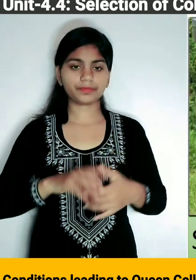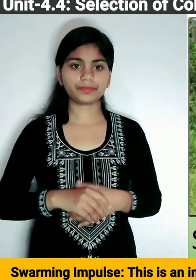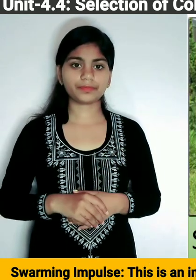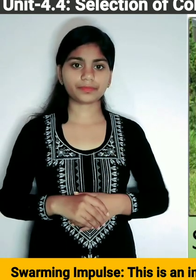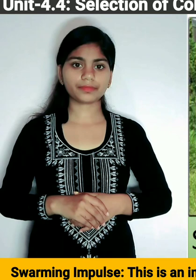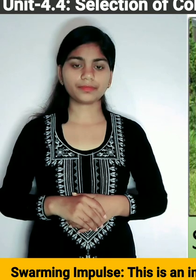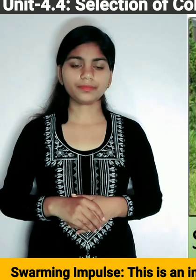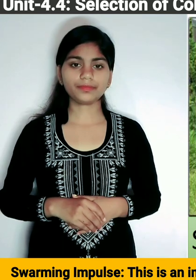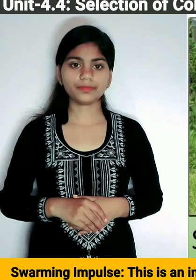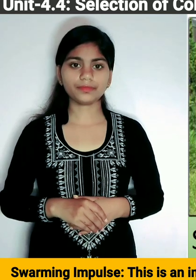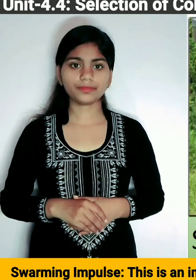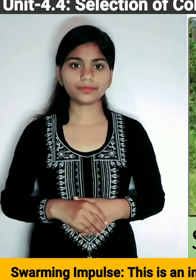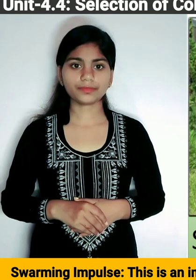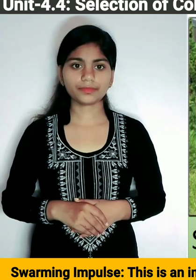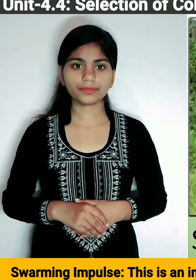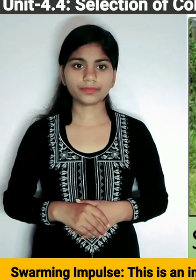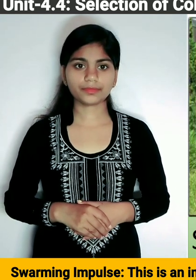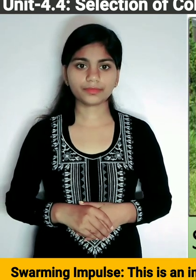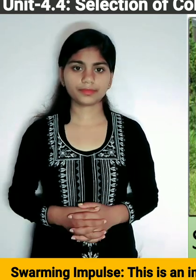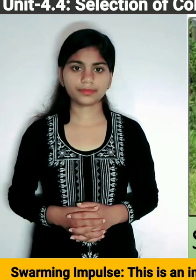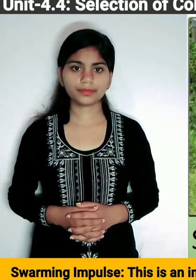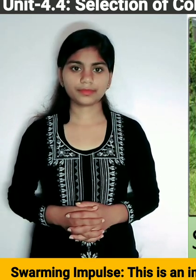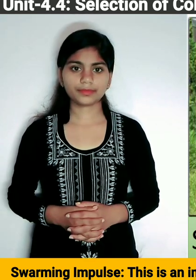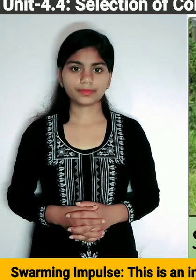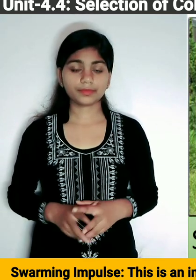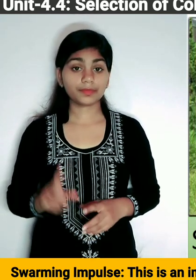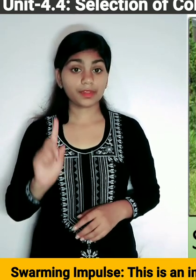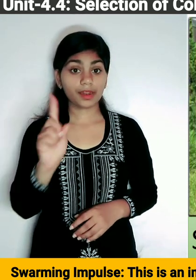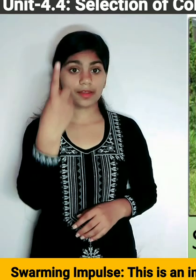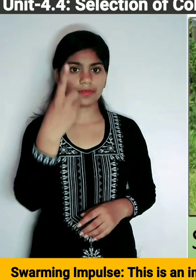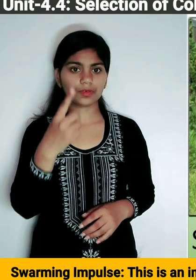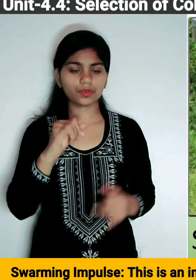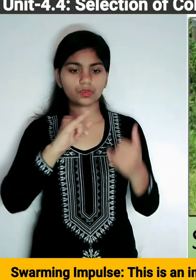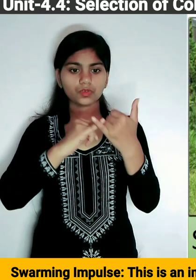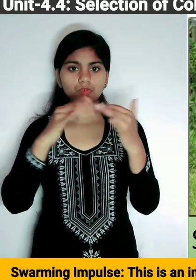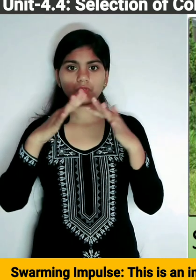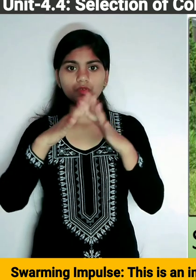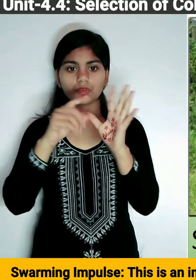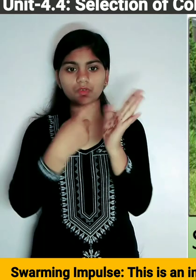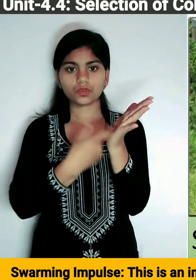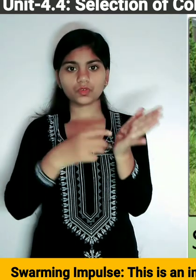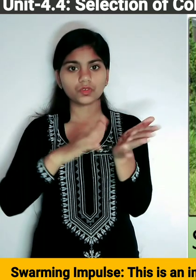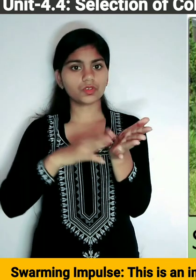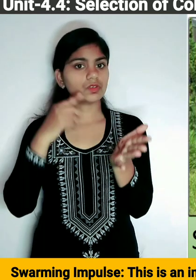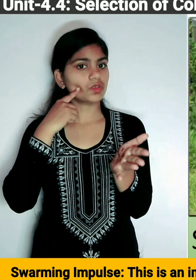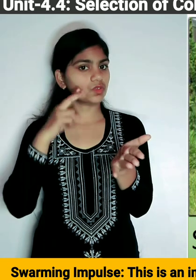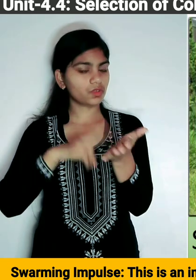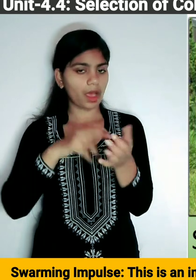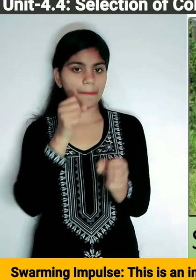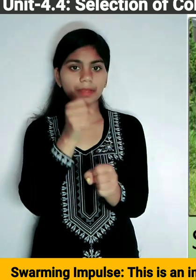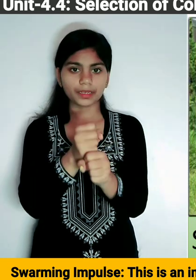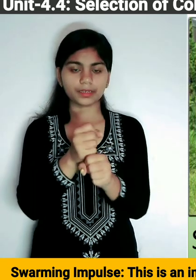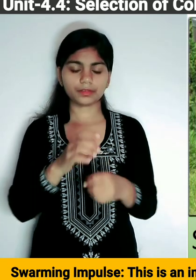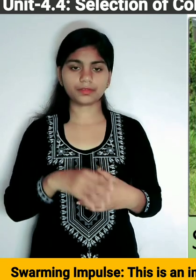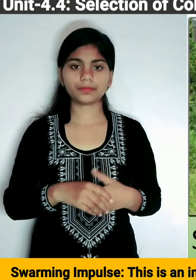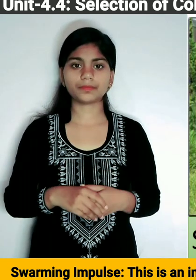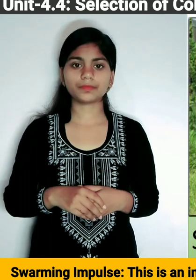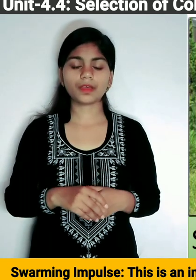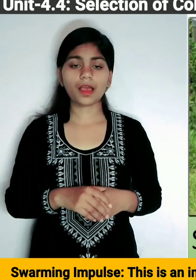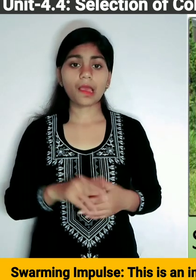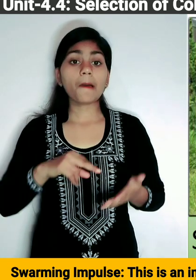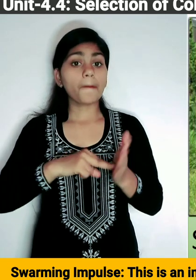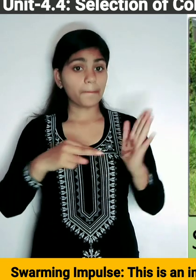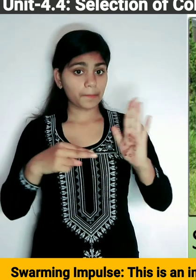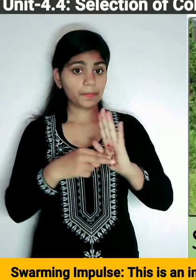impulse. This is an impulse for natural increase or multiplication of